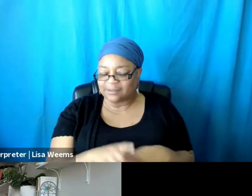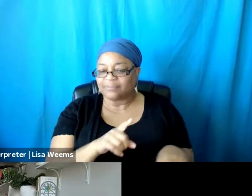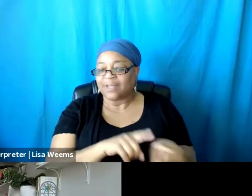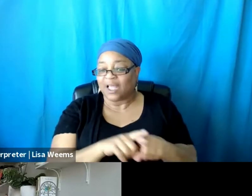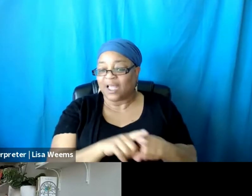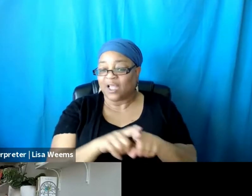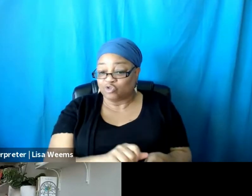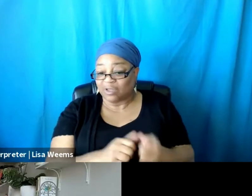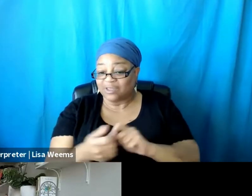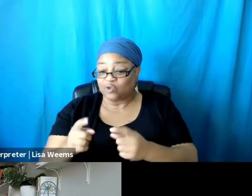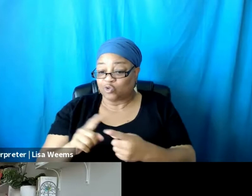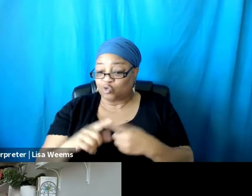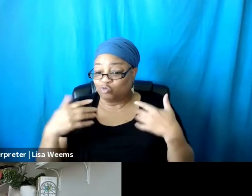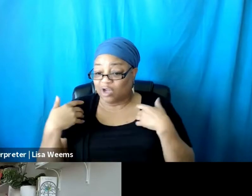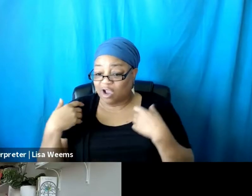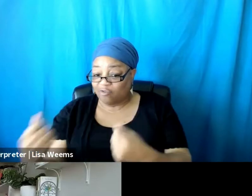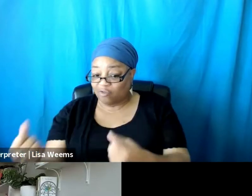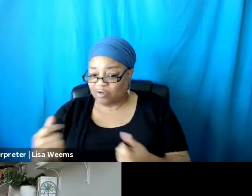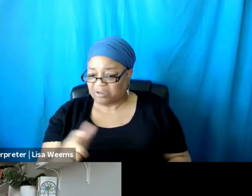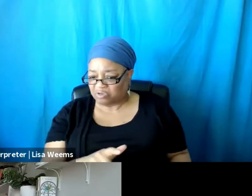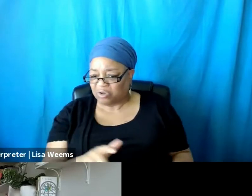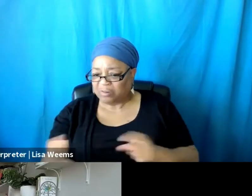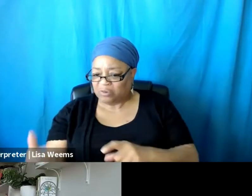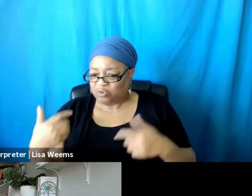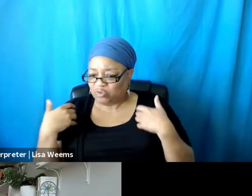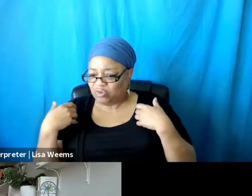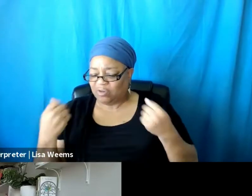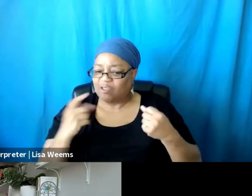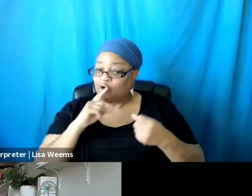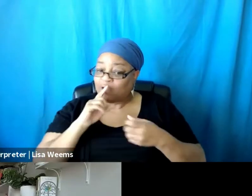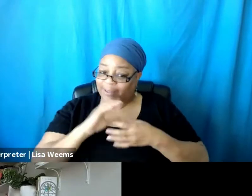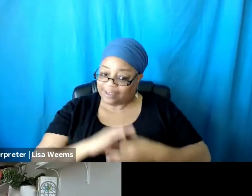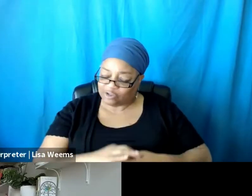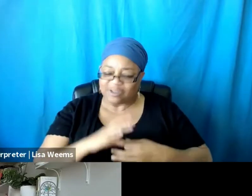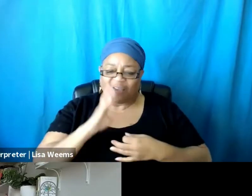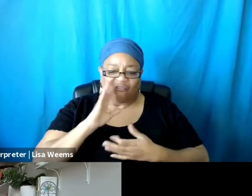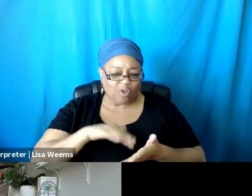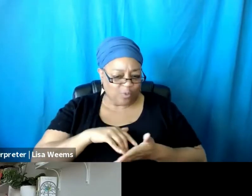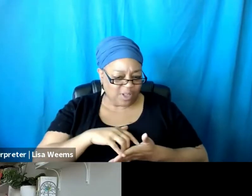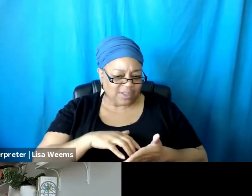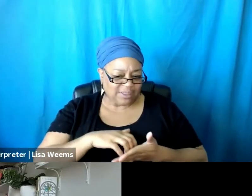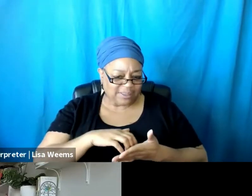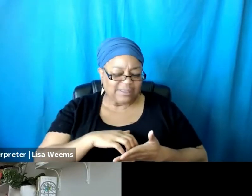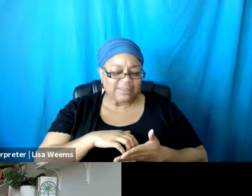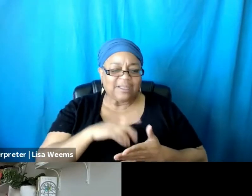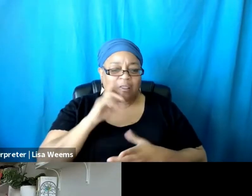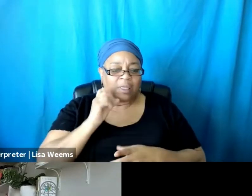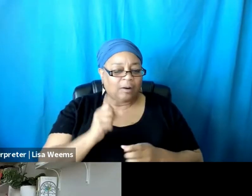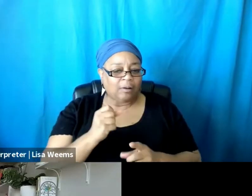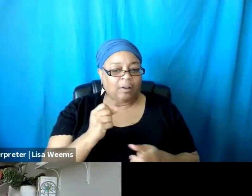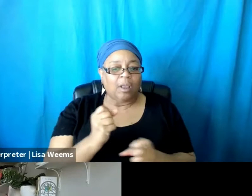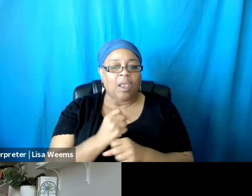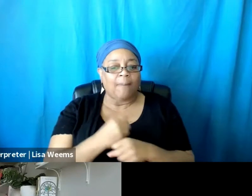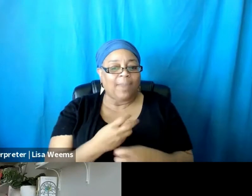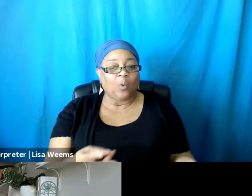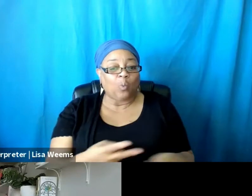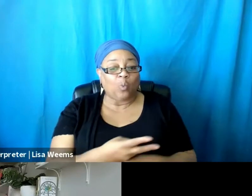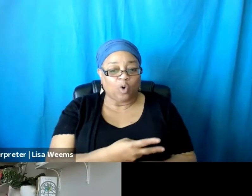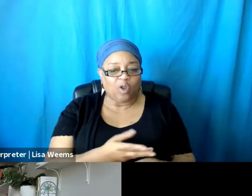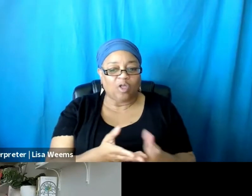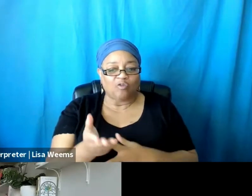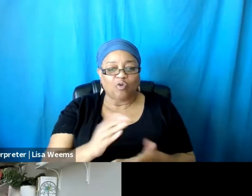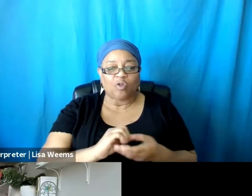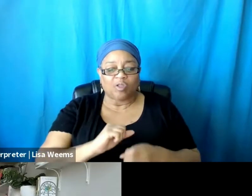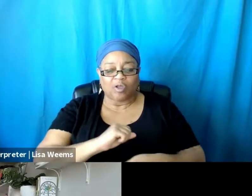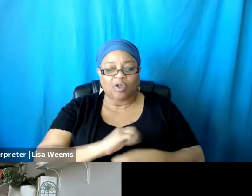recovery, there have been linkages, there have been vulnerabilities that have been exacerbated through this pandemic, and we need